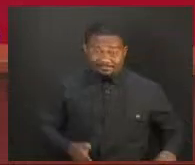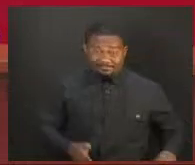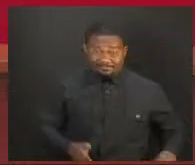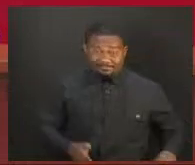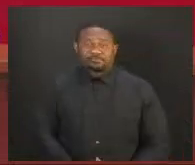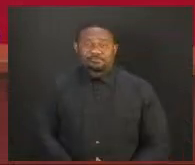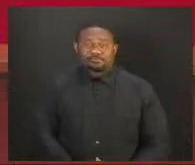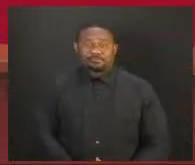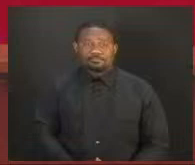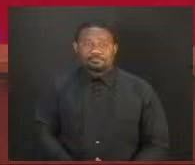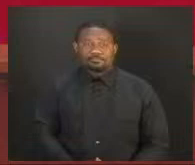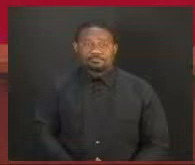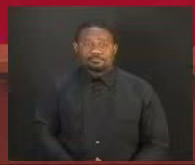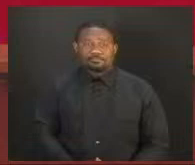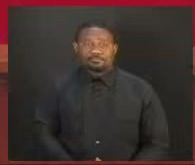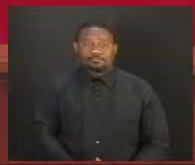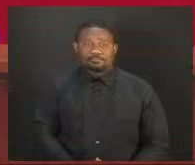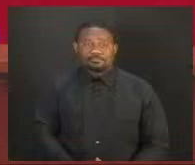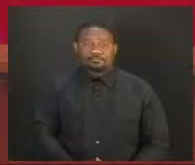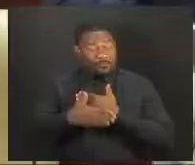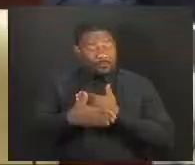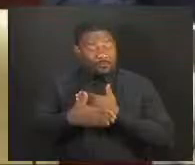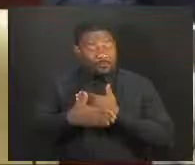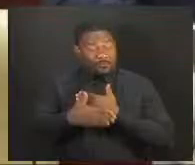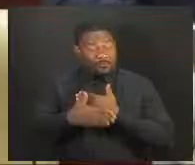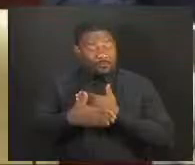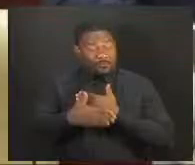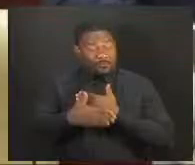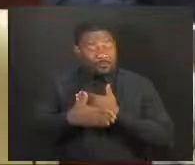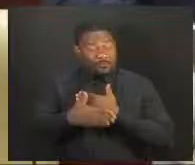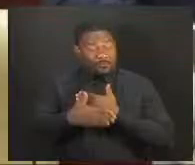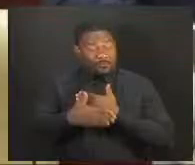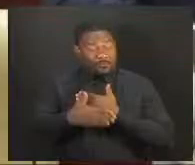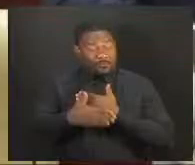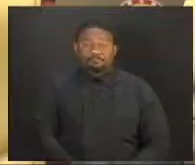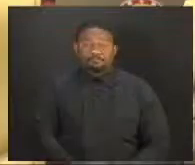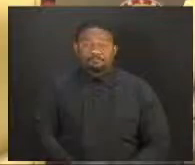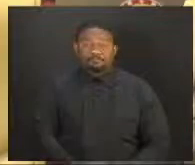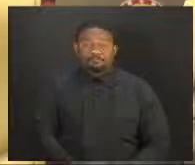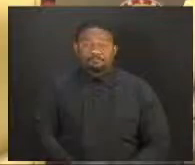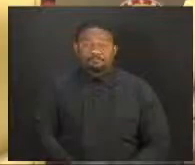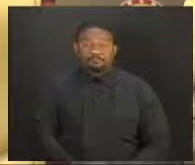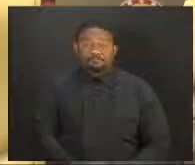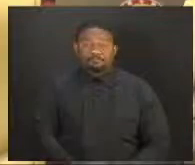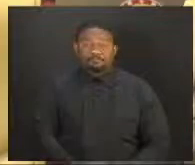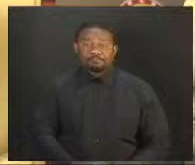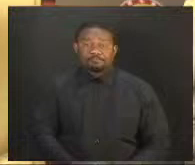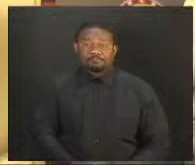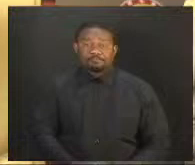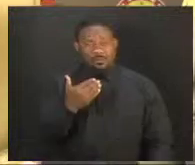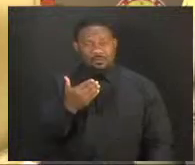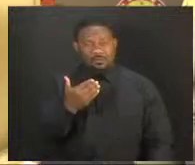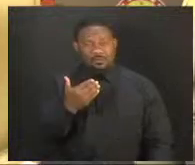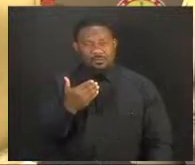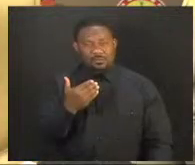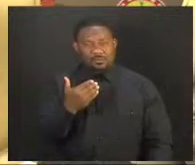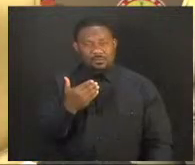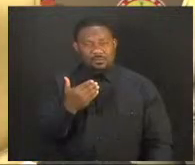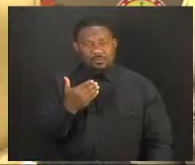Minister for Foreign Affairs. I'm most grateful, Right Honourable Speaker. Right Honourable Speaker, item